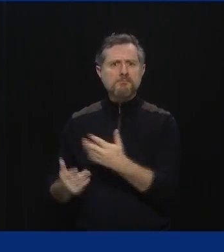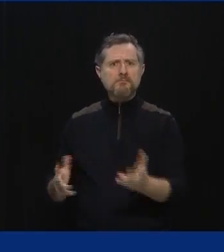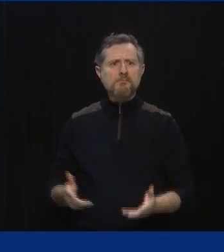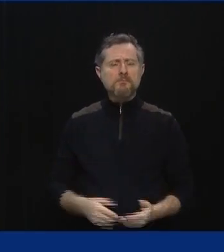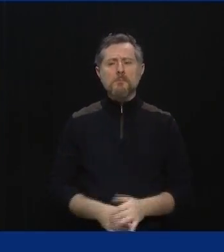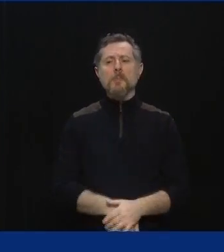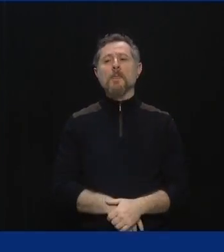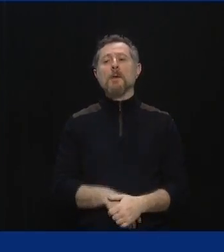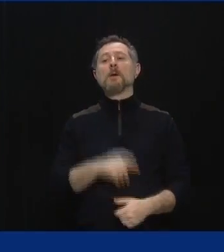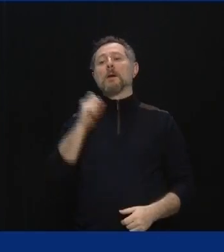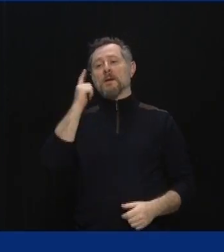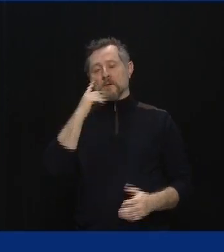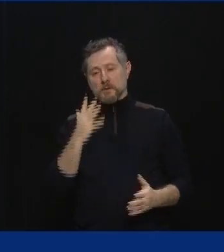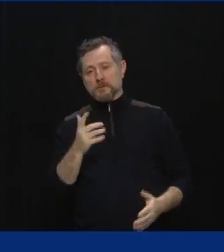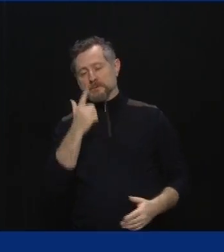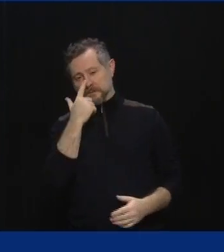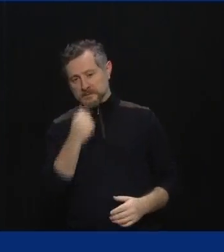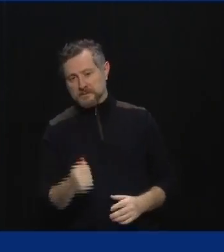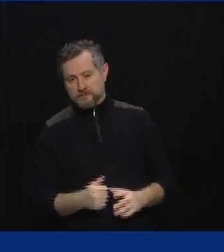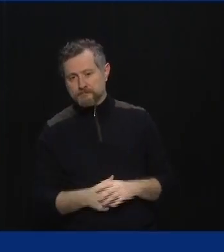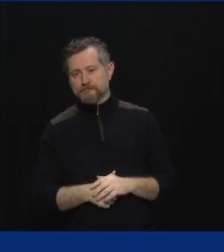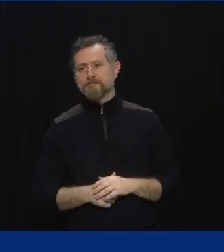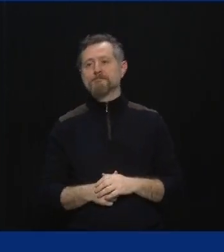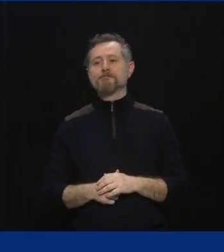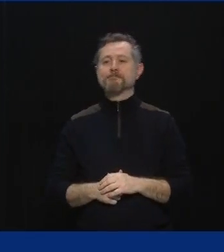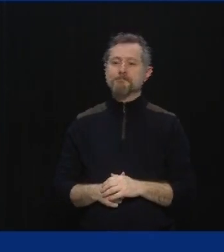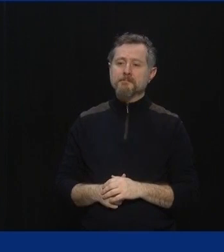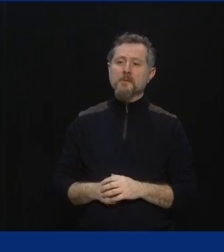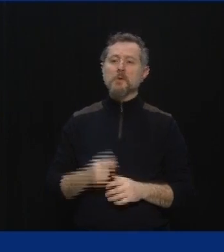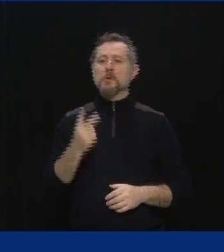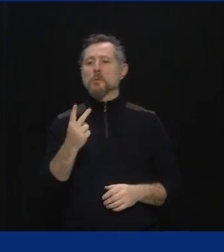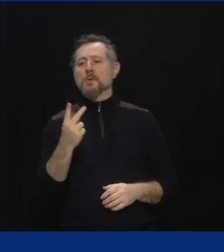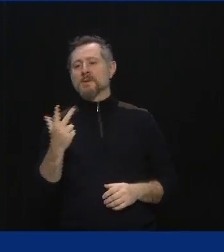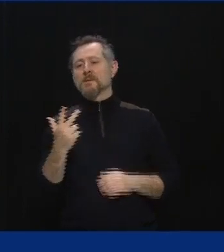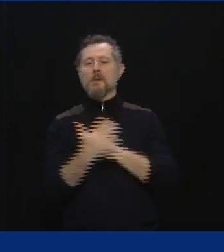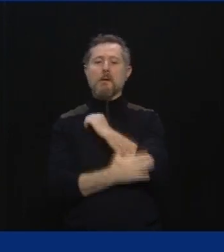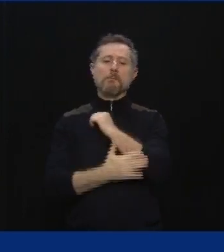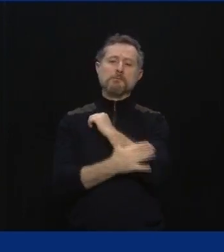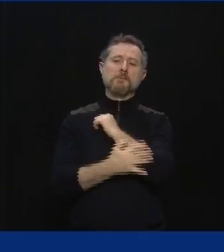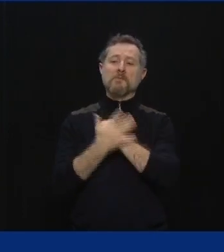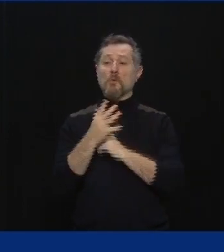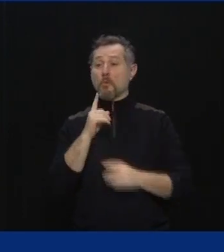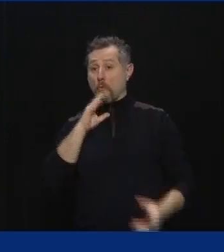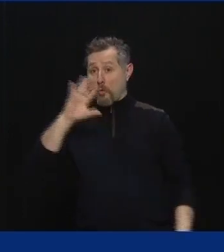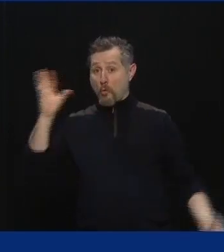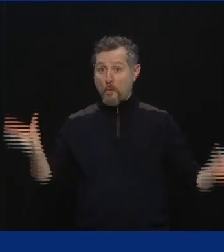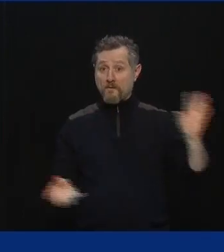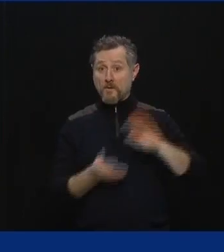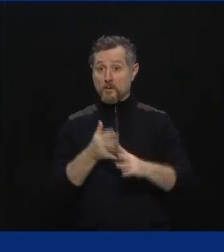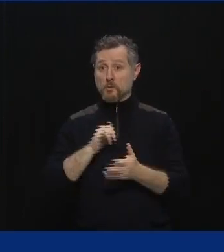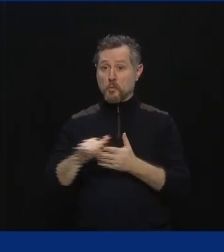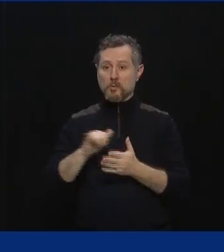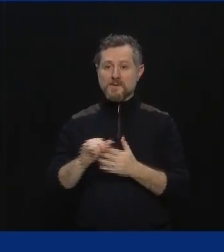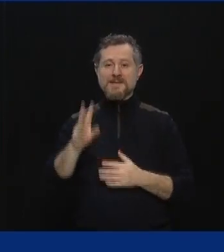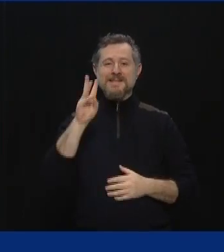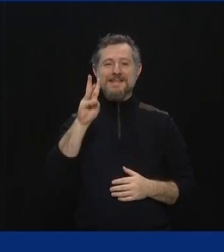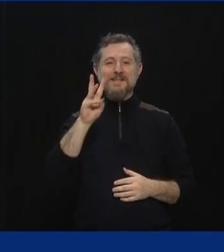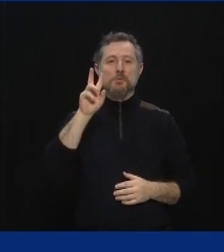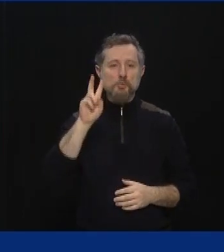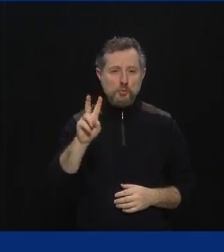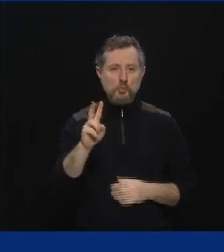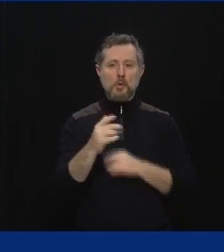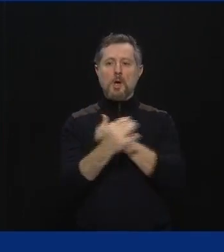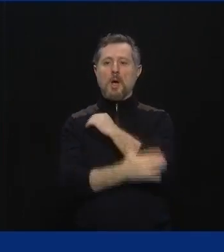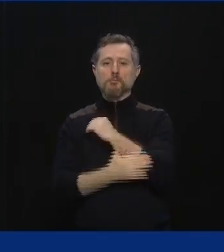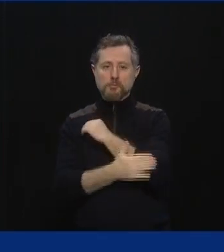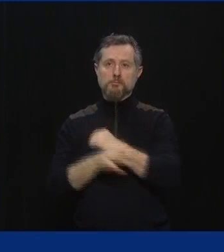it interesting. We're talking about one or two or three or four counties. There are 62 counties that comprise the great state of New York.